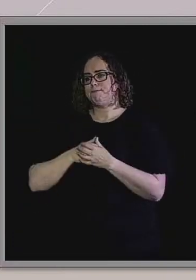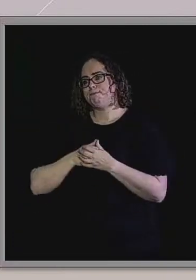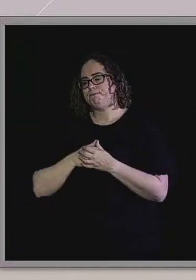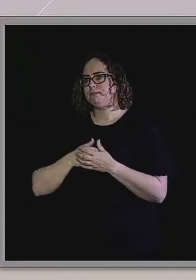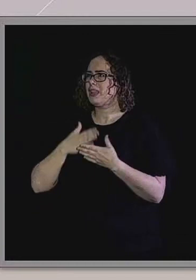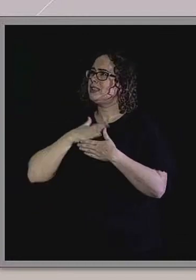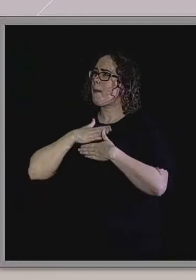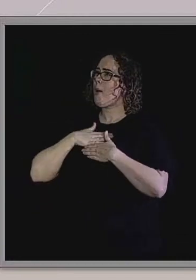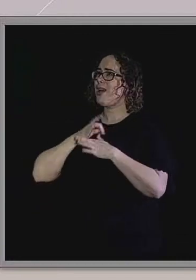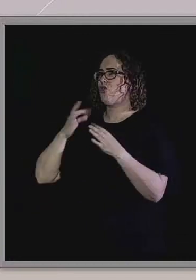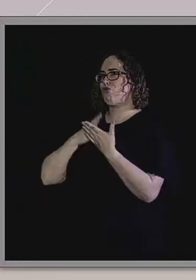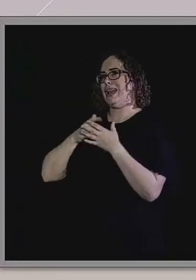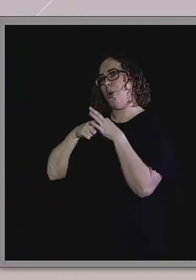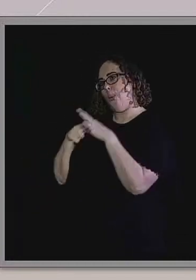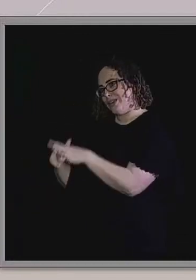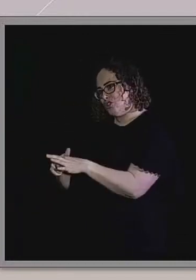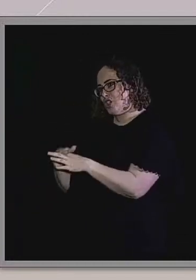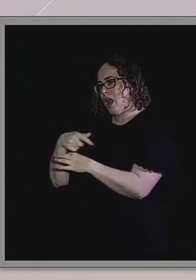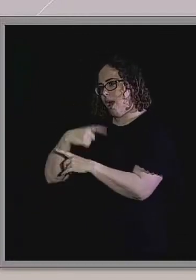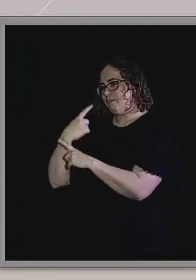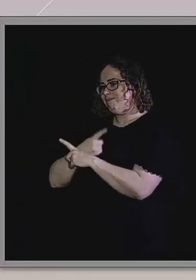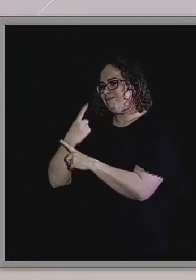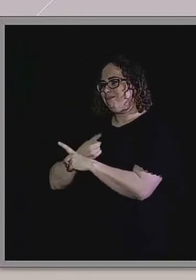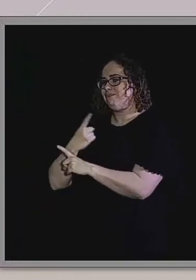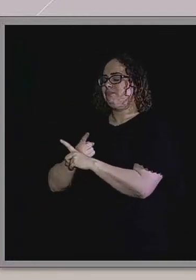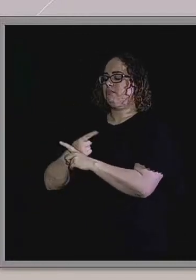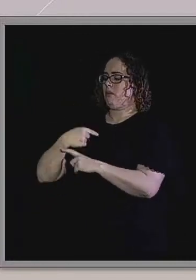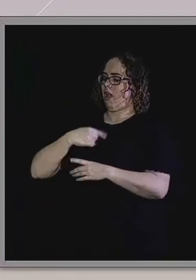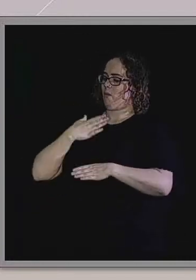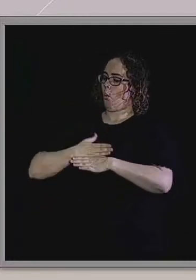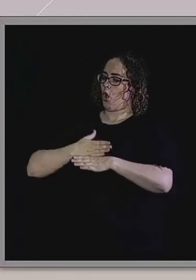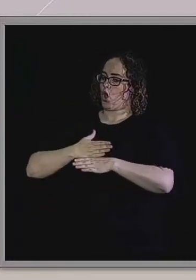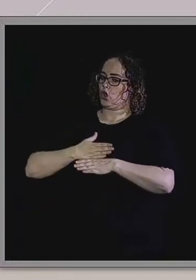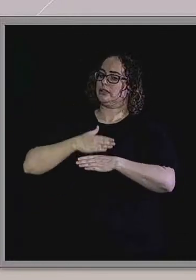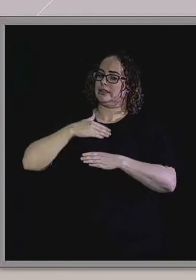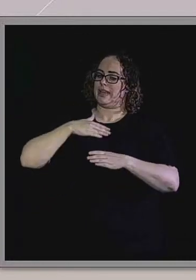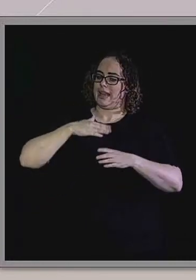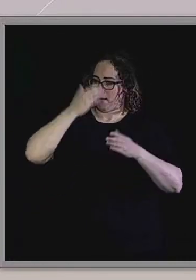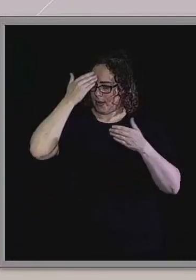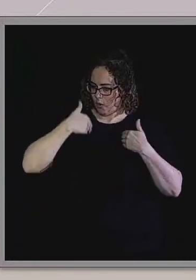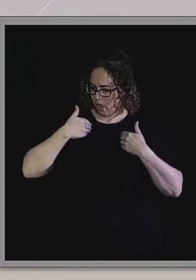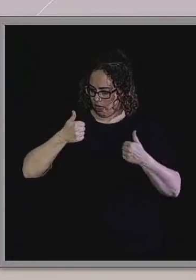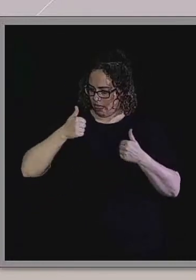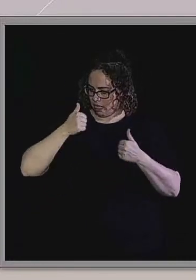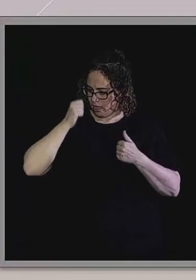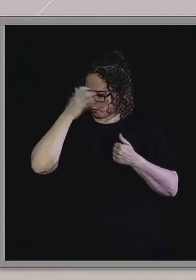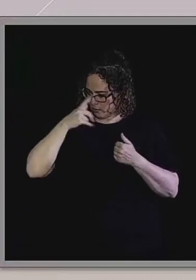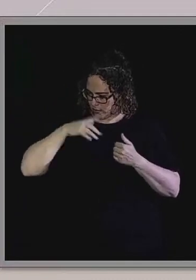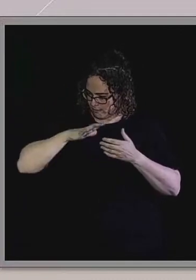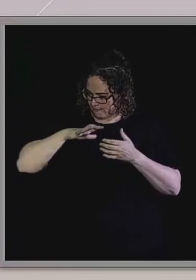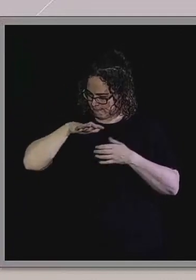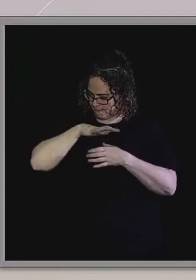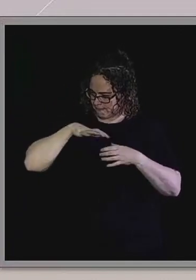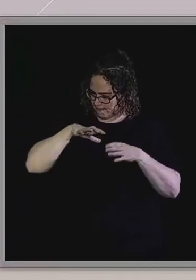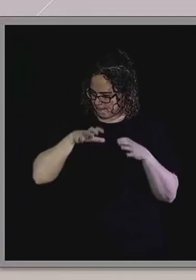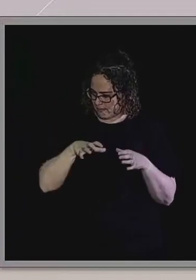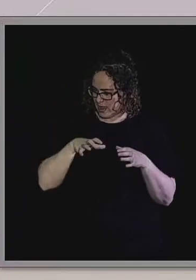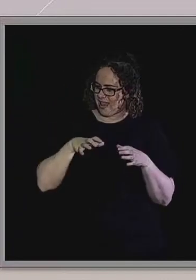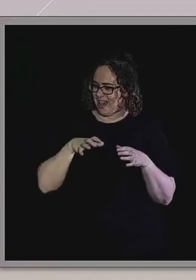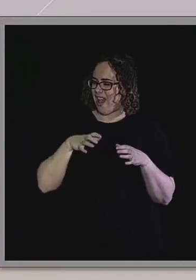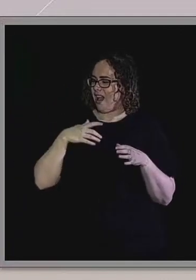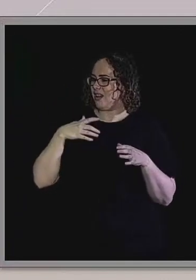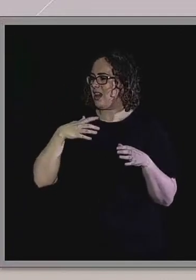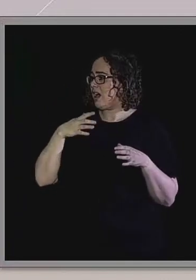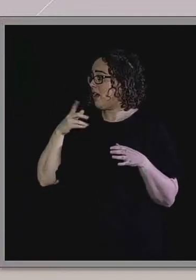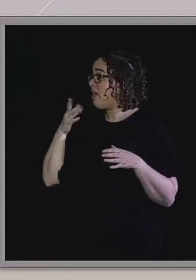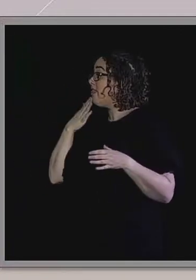basically commentary, having worked in this space for a very, very long period of time. Yeah, that's a great question, and I'll get Michael and